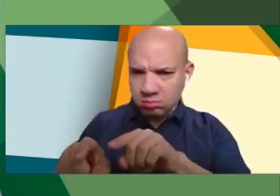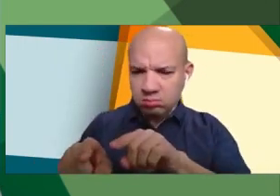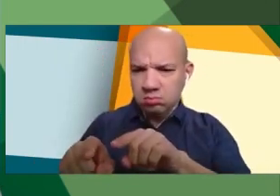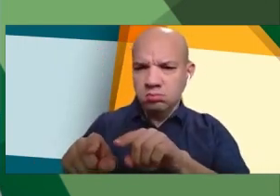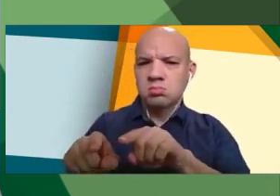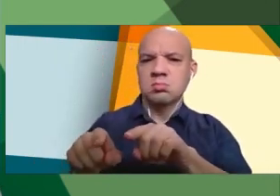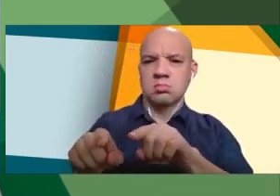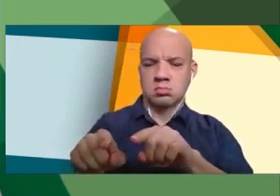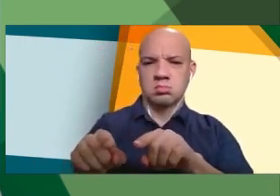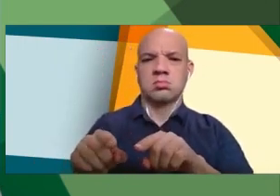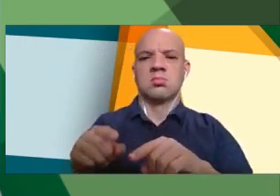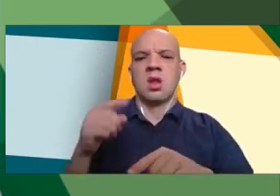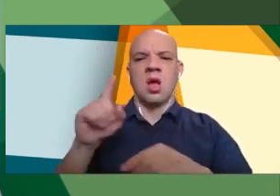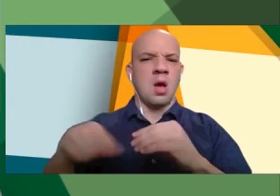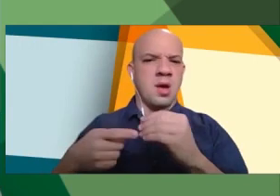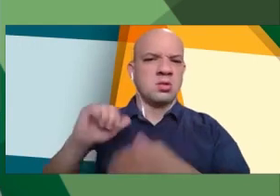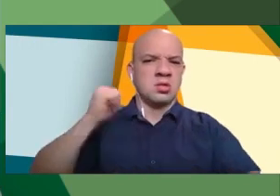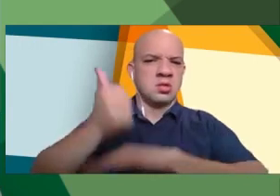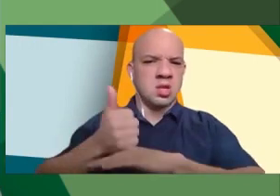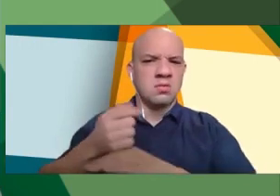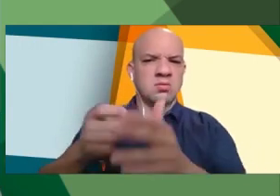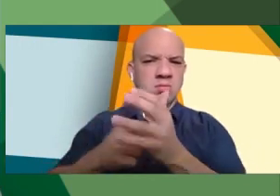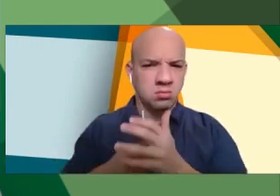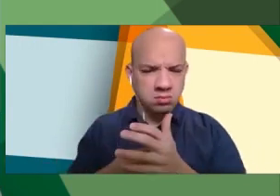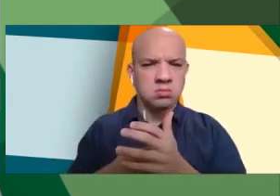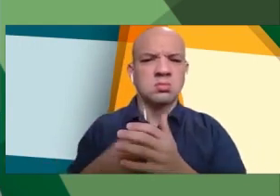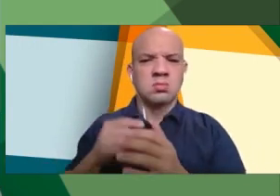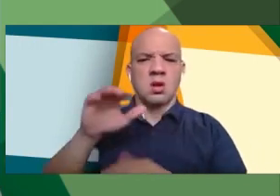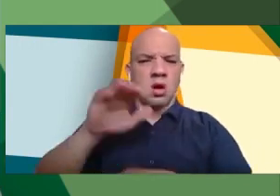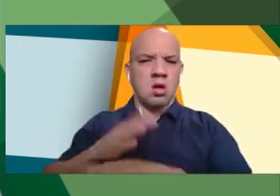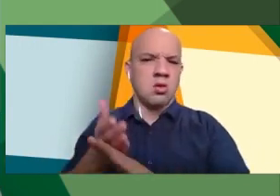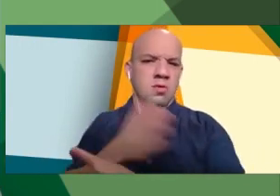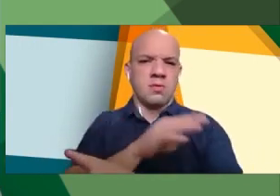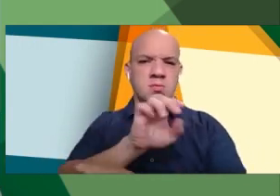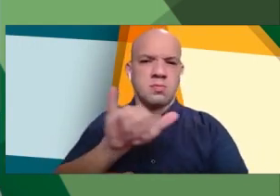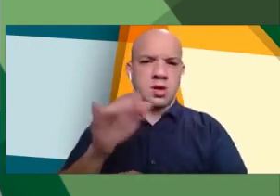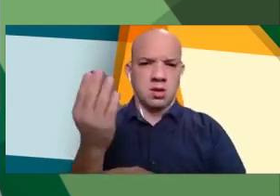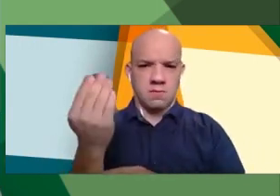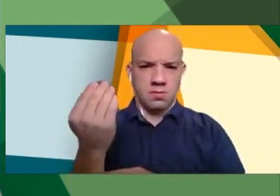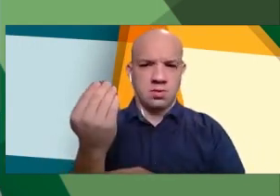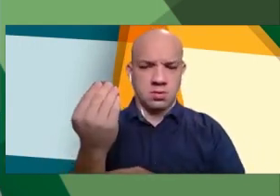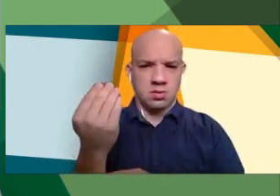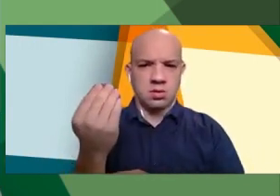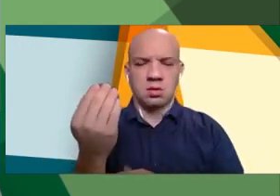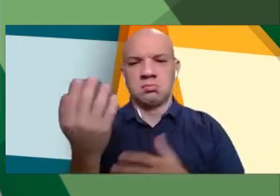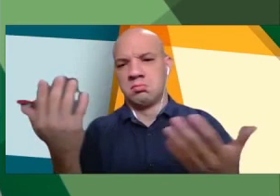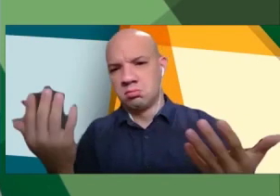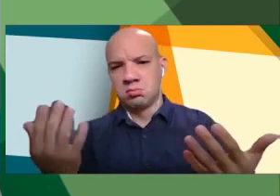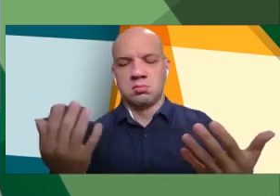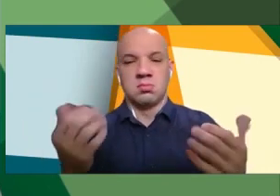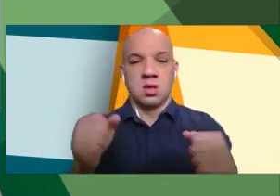the established date on or before May 14 at 4 p.m. to the